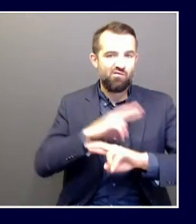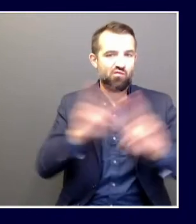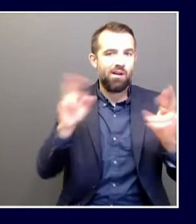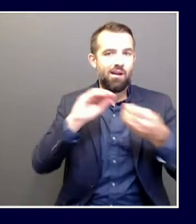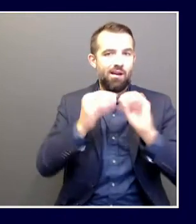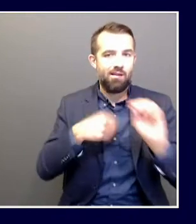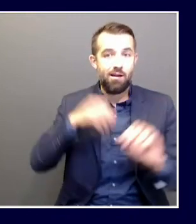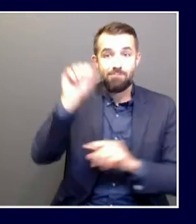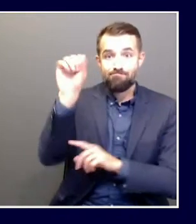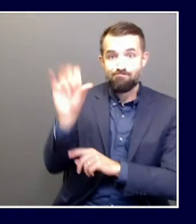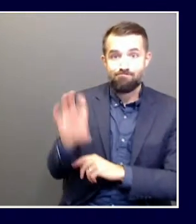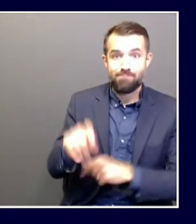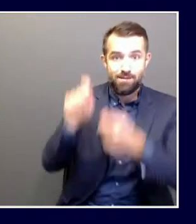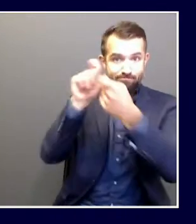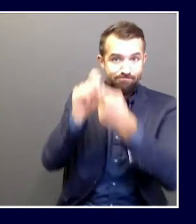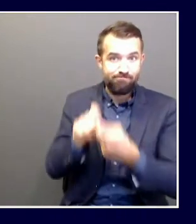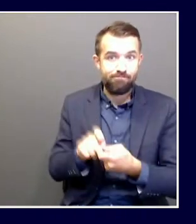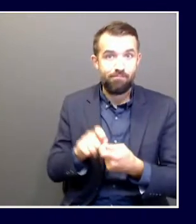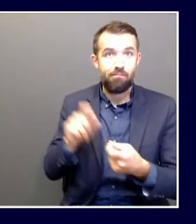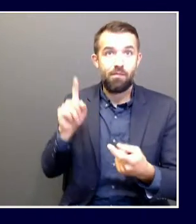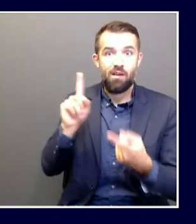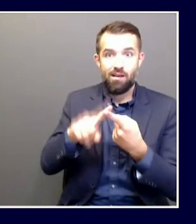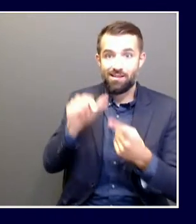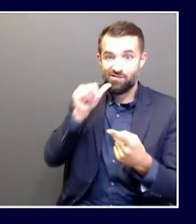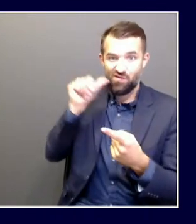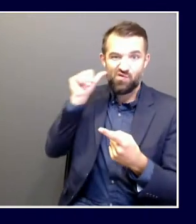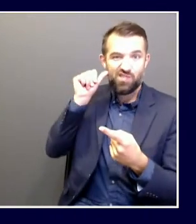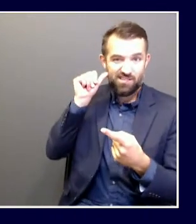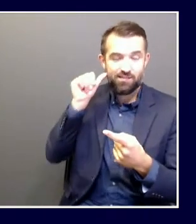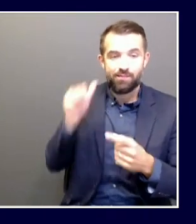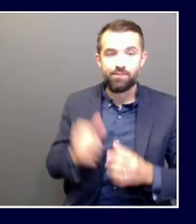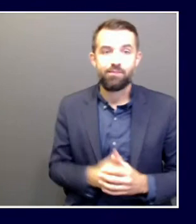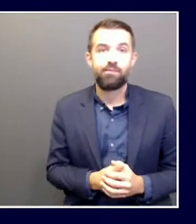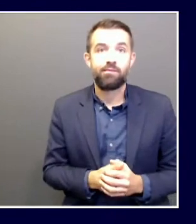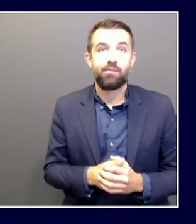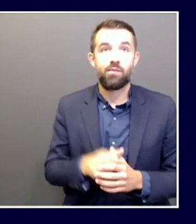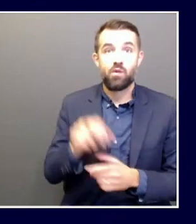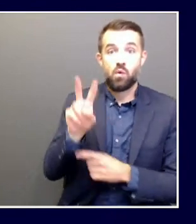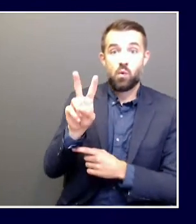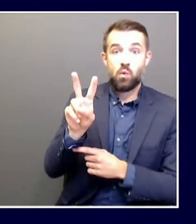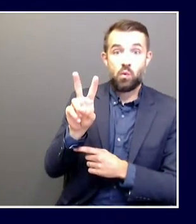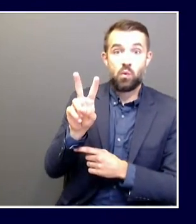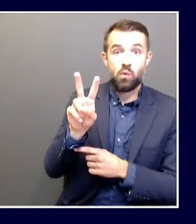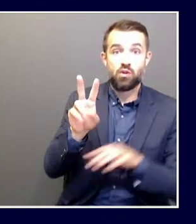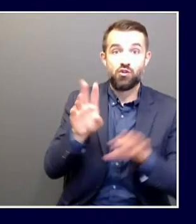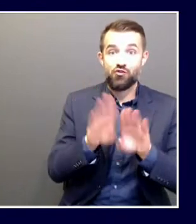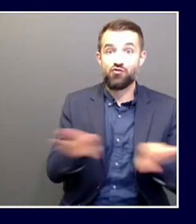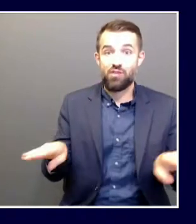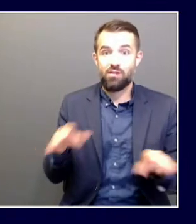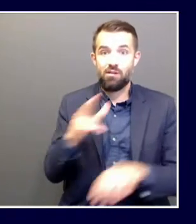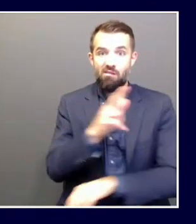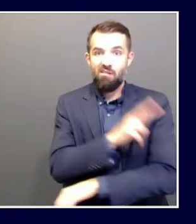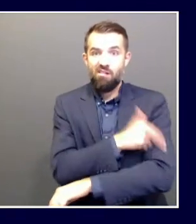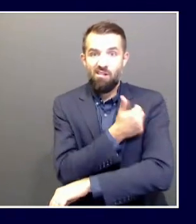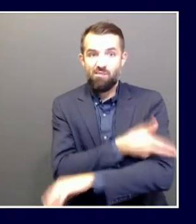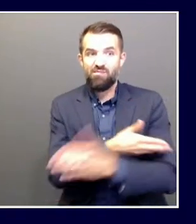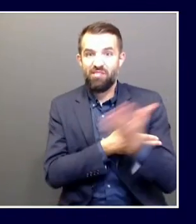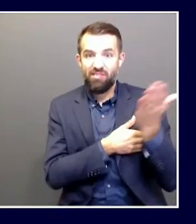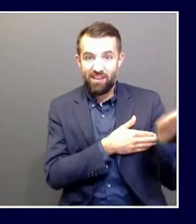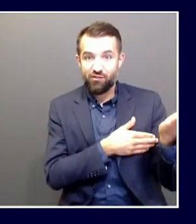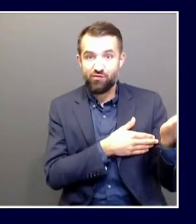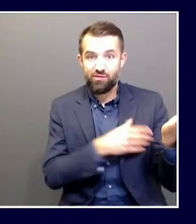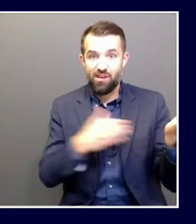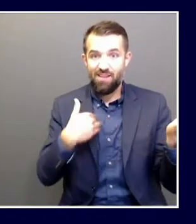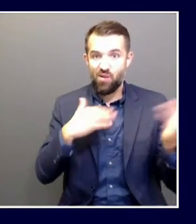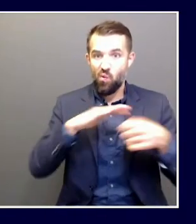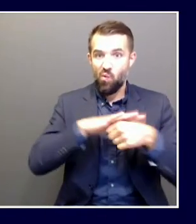there were 2 children under the age of 18 in Maine hospitals with COVID-19. And in the past 30 days, there have